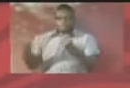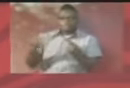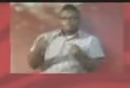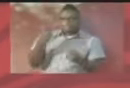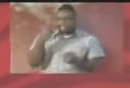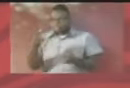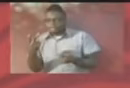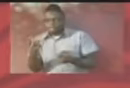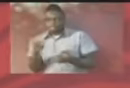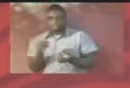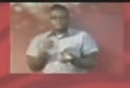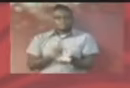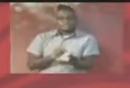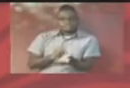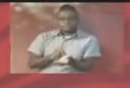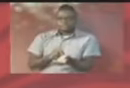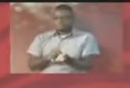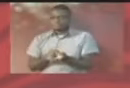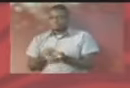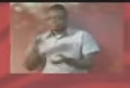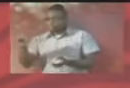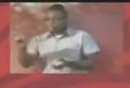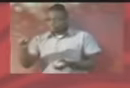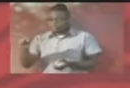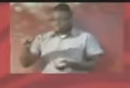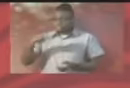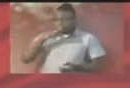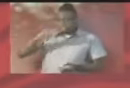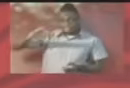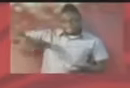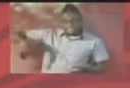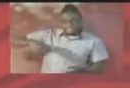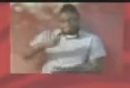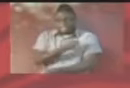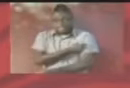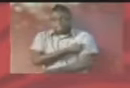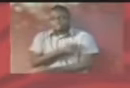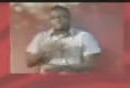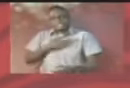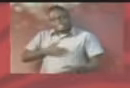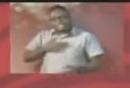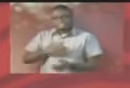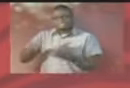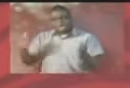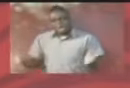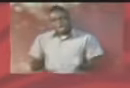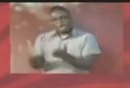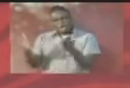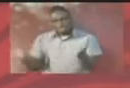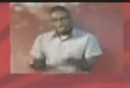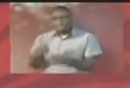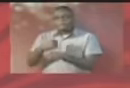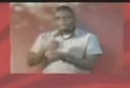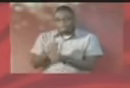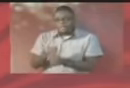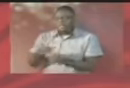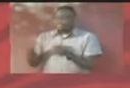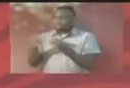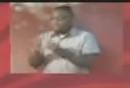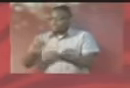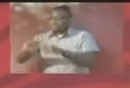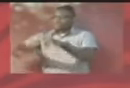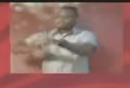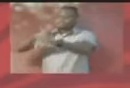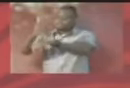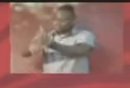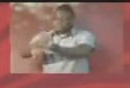not yet gotten vaccinated, I urge you to schedule an appointment at your nearest vaccine site